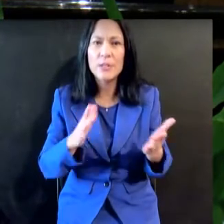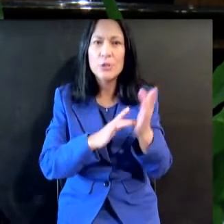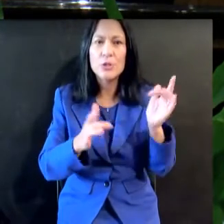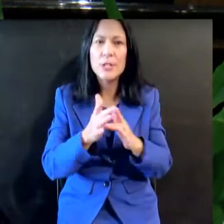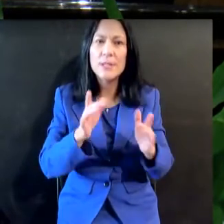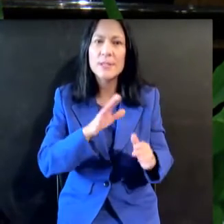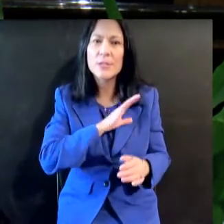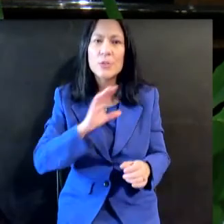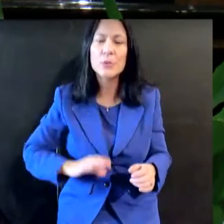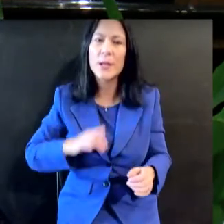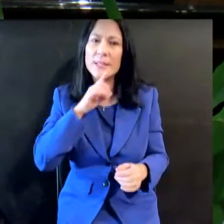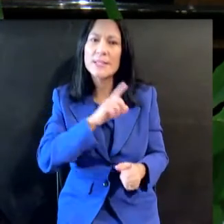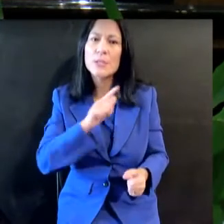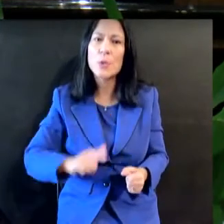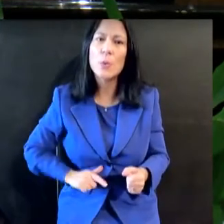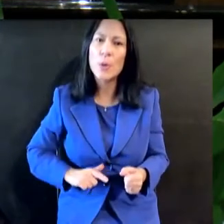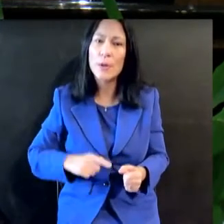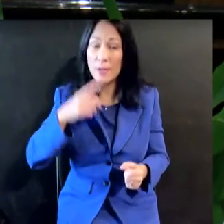God the Father.